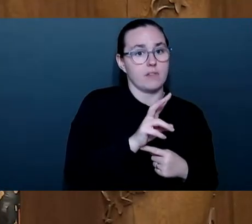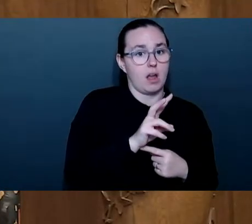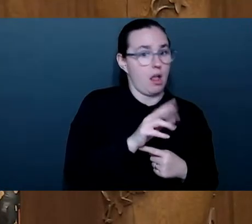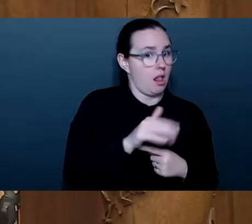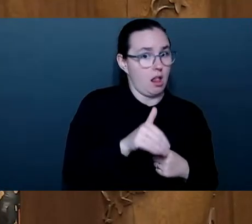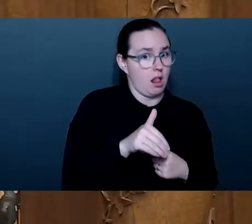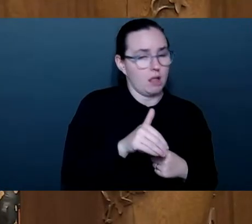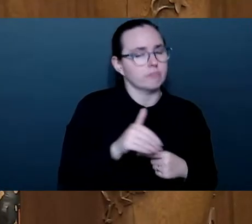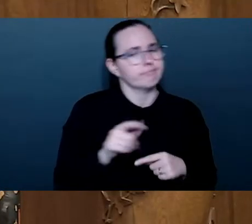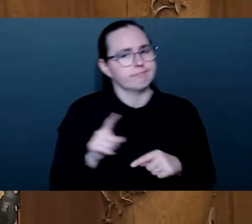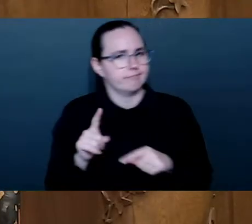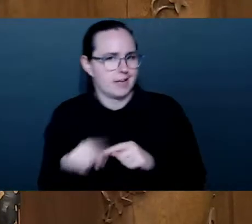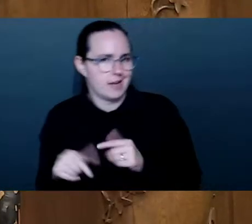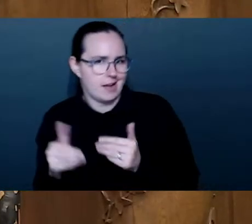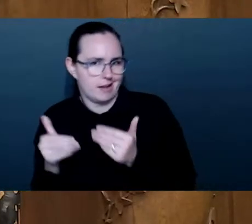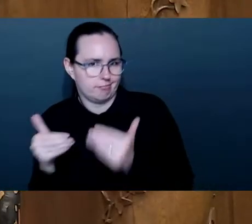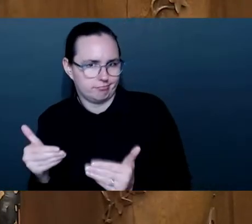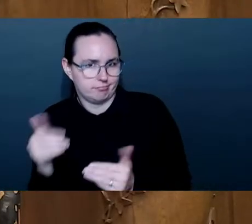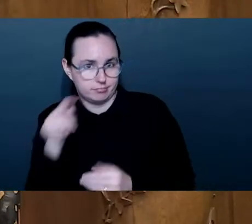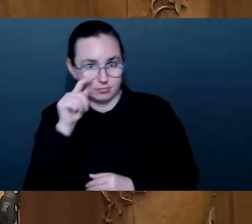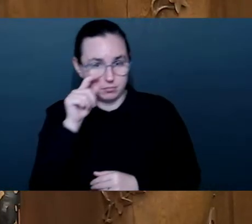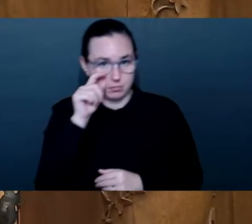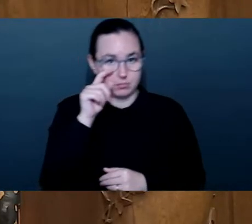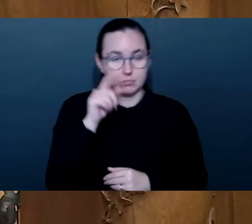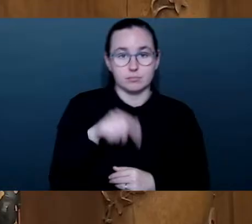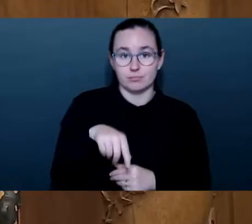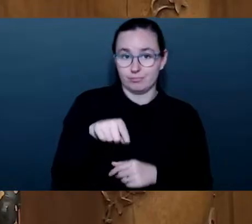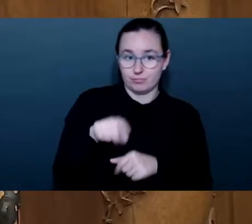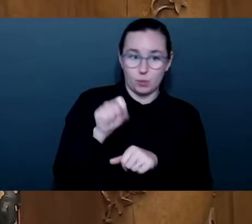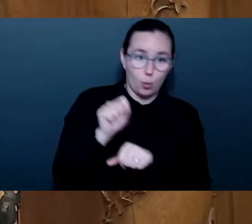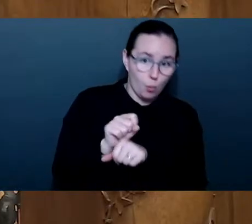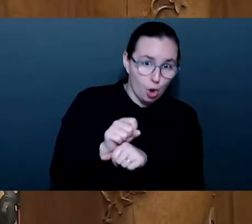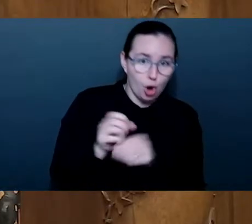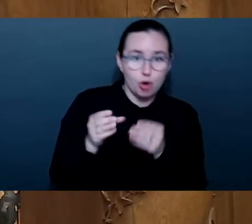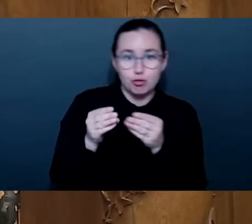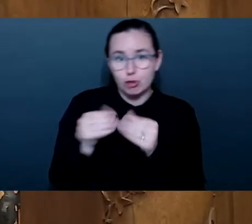is proposed," unquote. In the Westminster